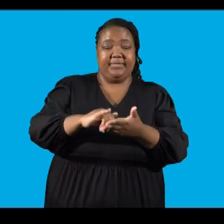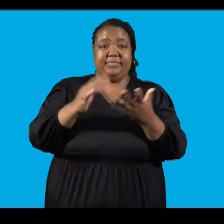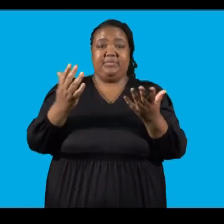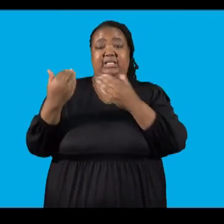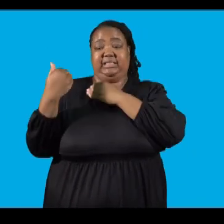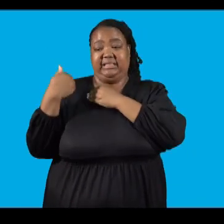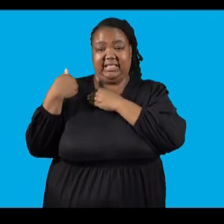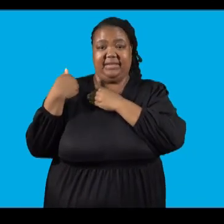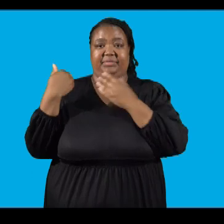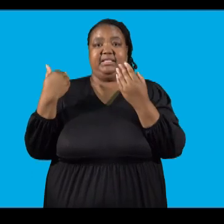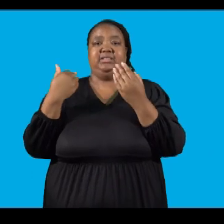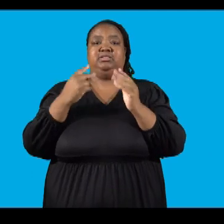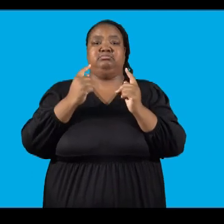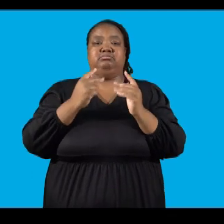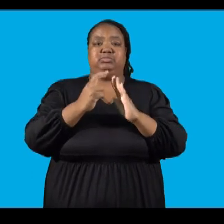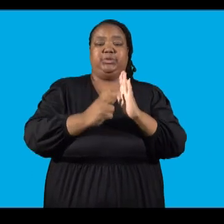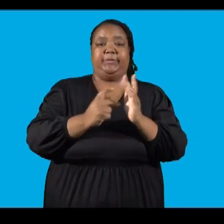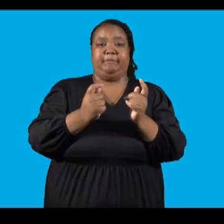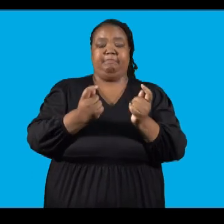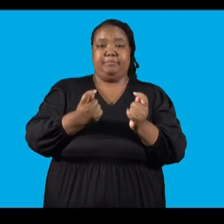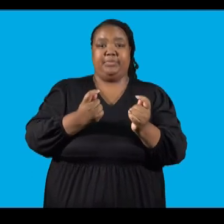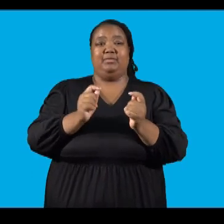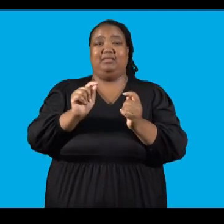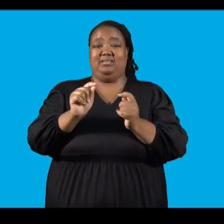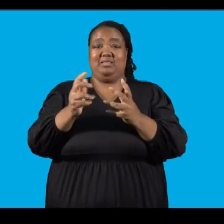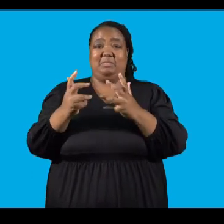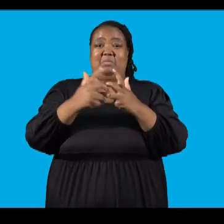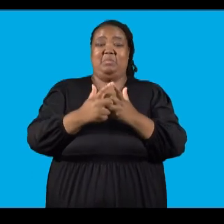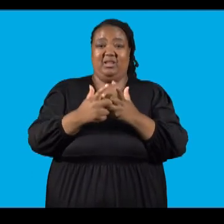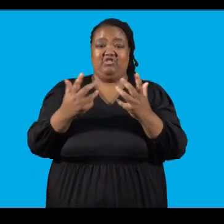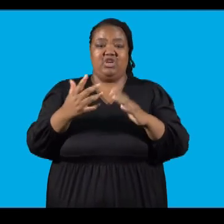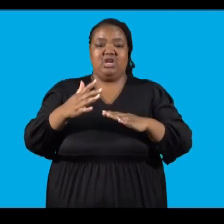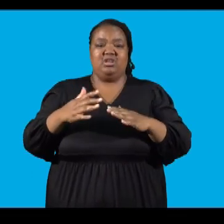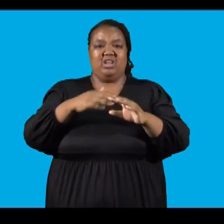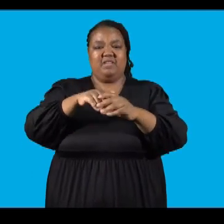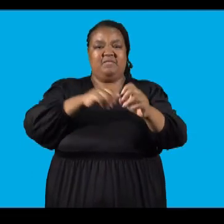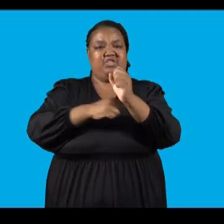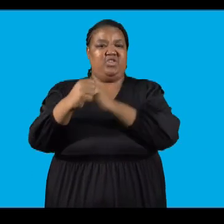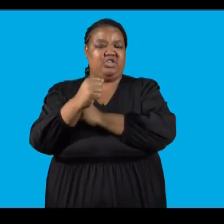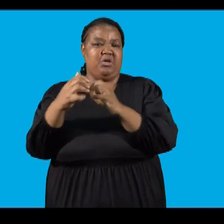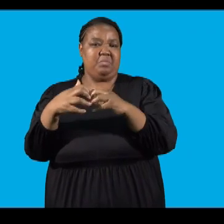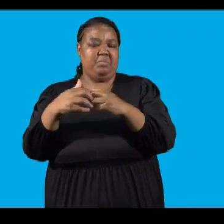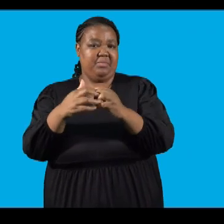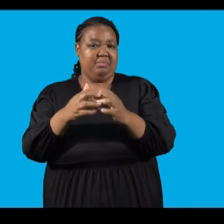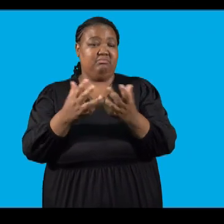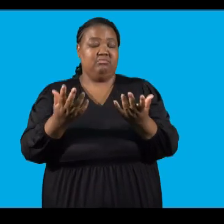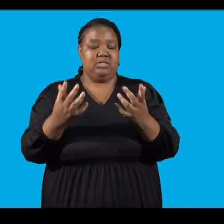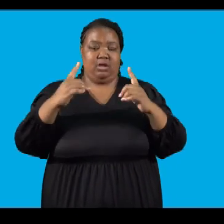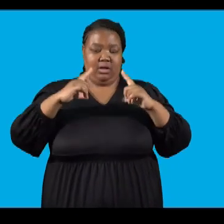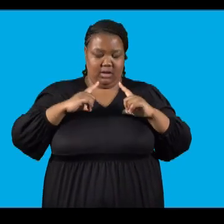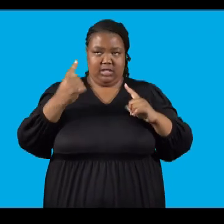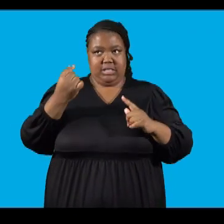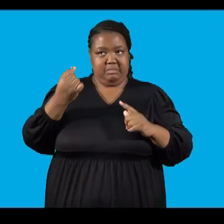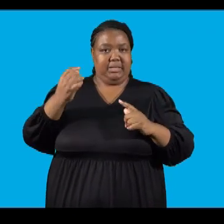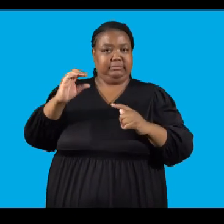aircraft, meeting safety and regulatory requirements, as well as setting up infrastructure. So the fact that a lot